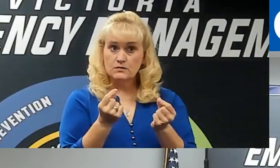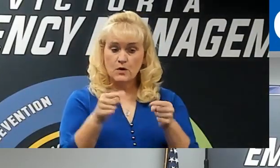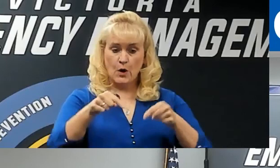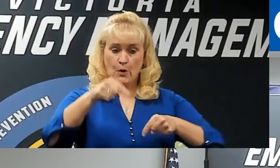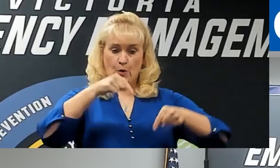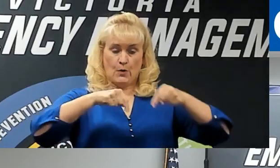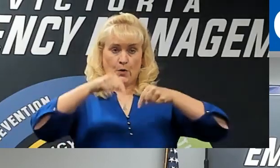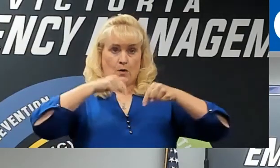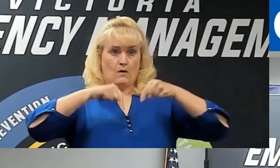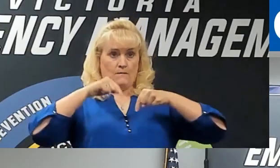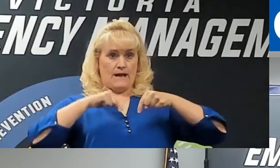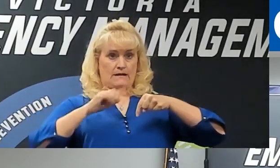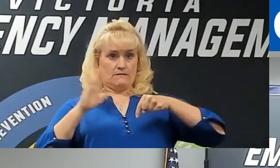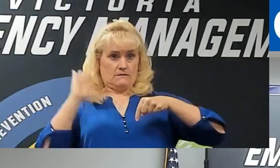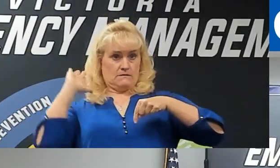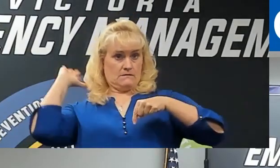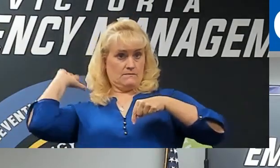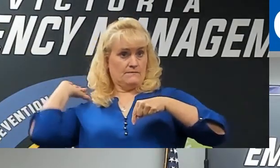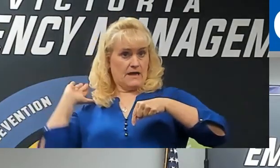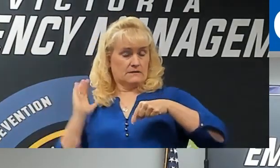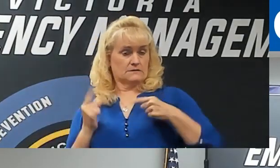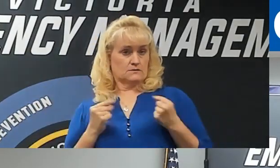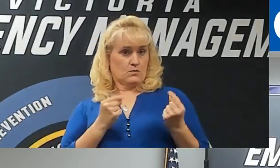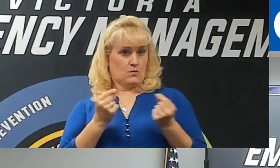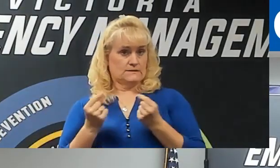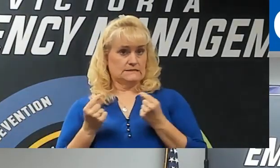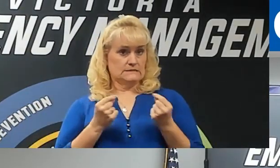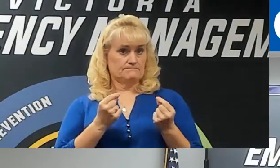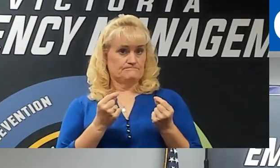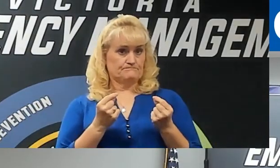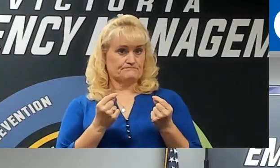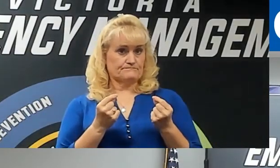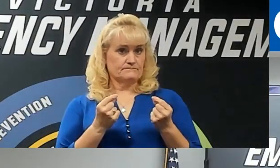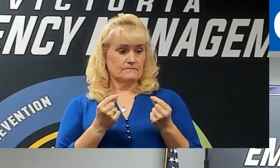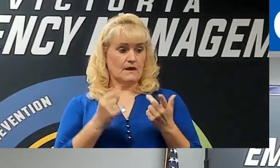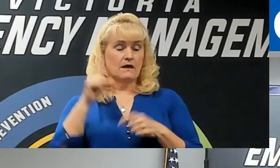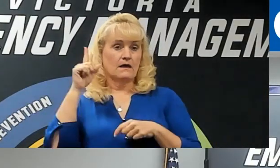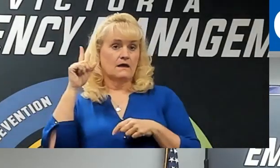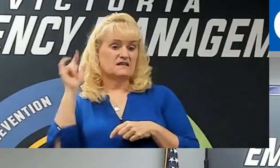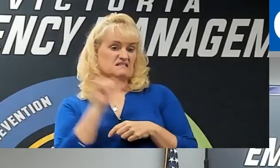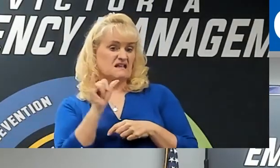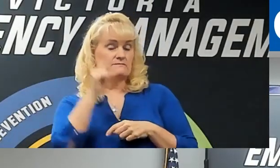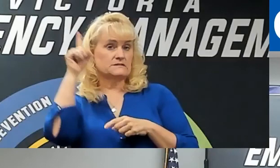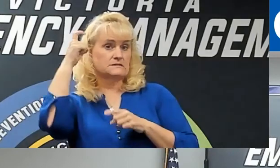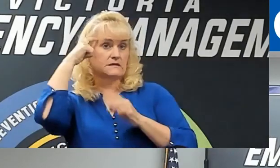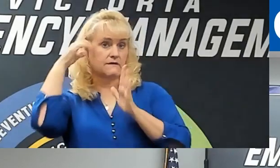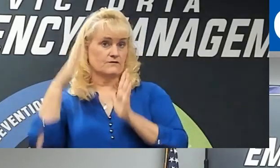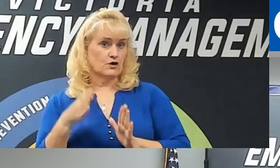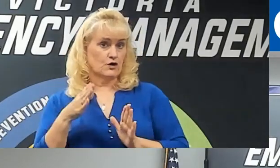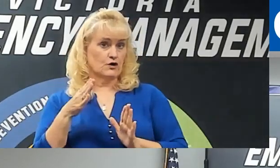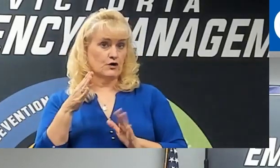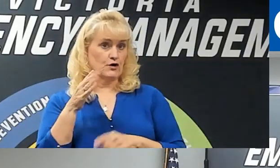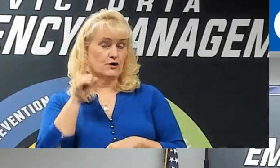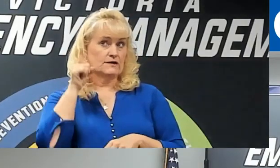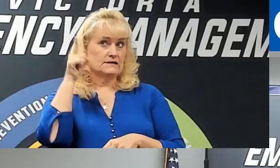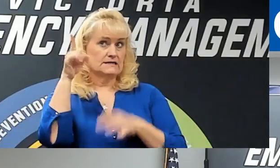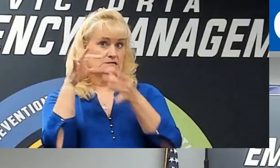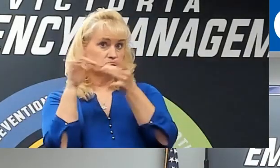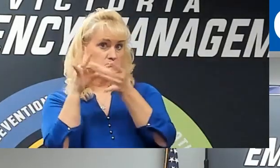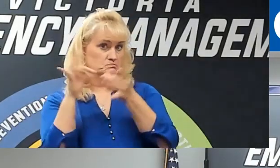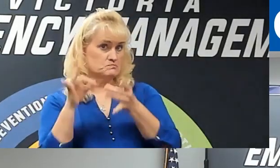did before, and what the governor basically said in his remarks